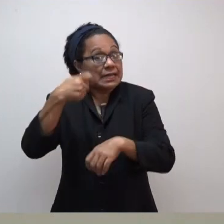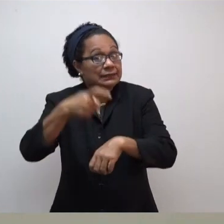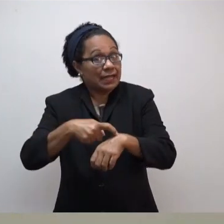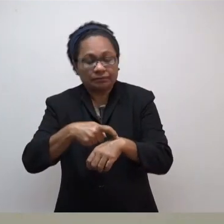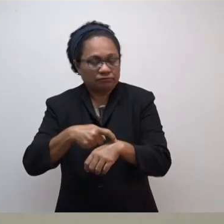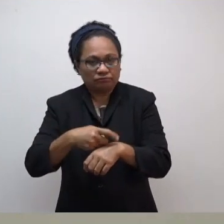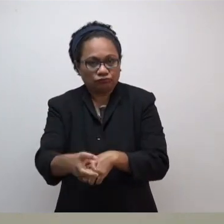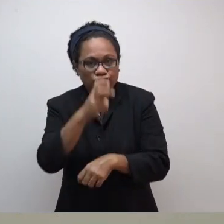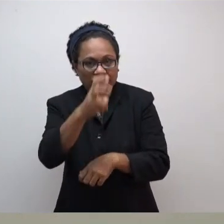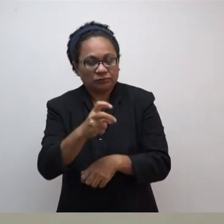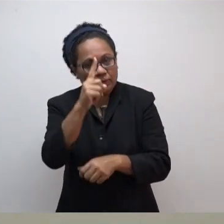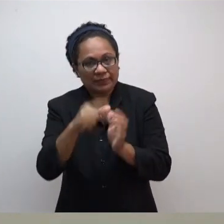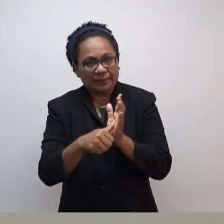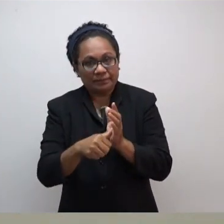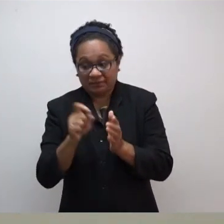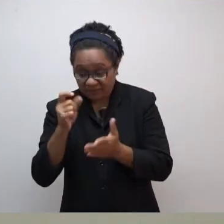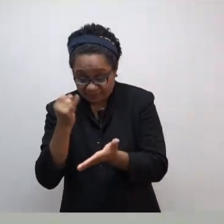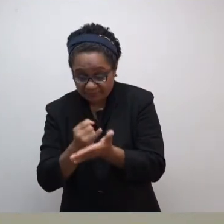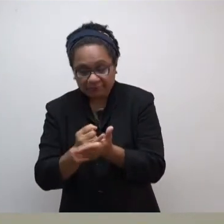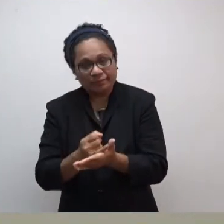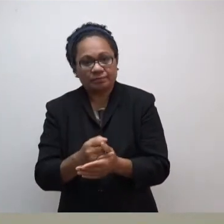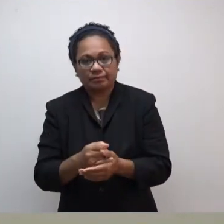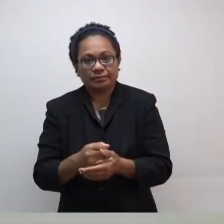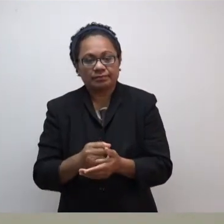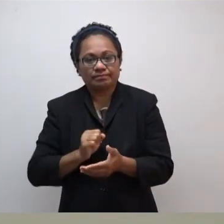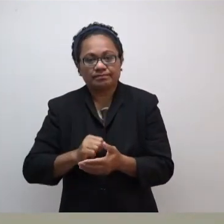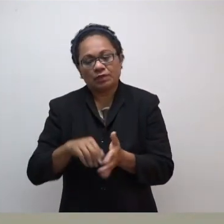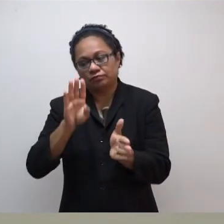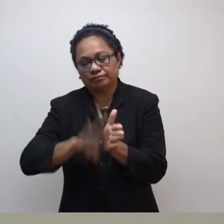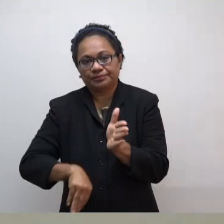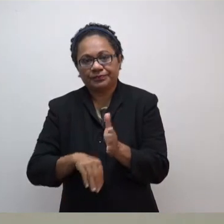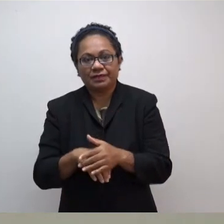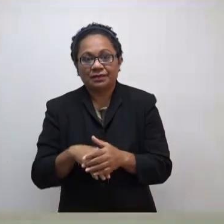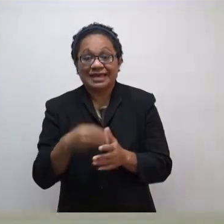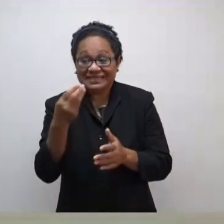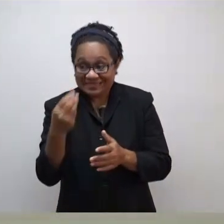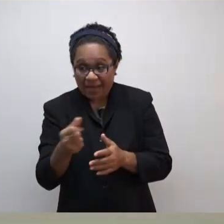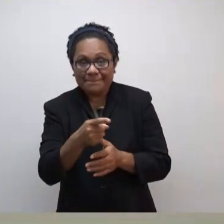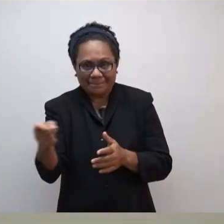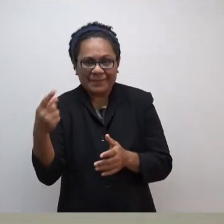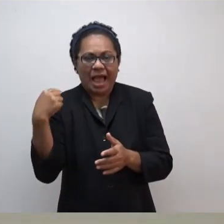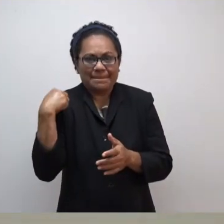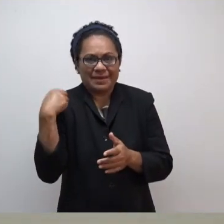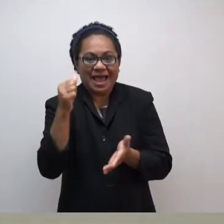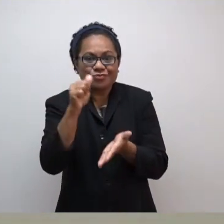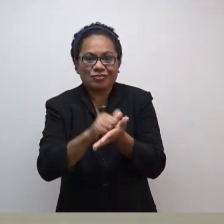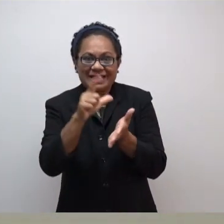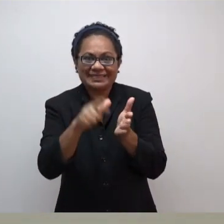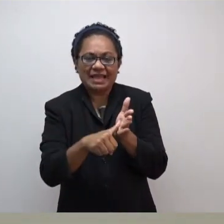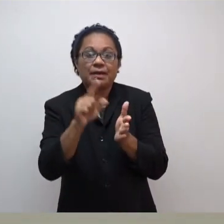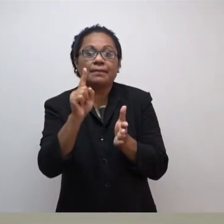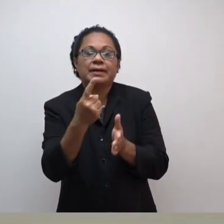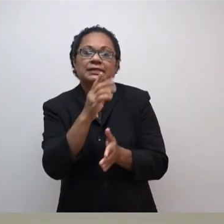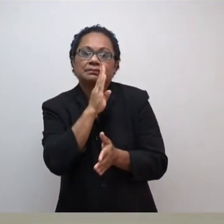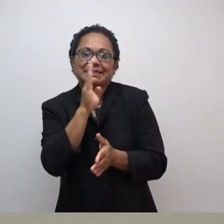As you know, that we announced also last week that there were some people who applied in the right period but did not get their first